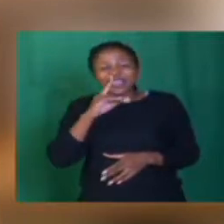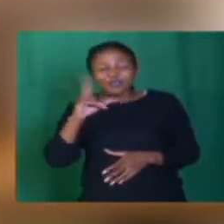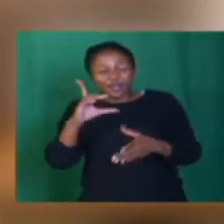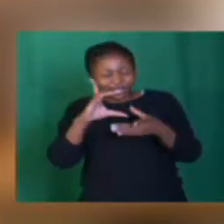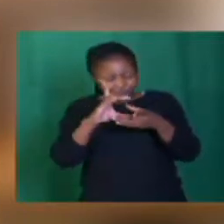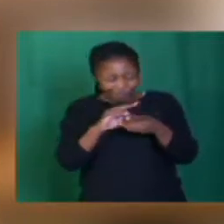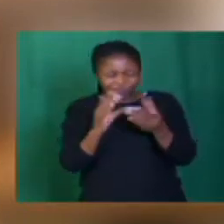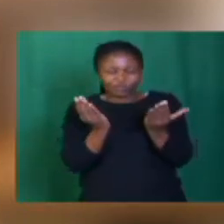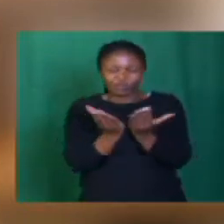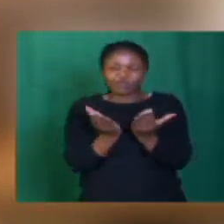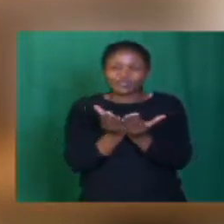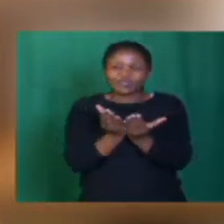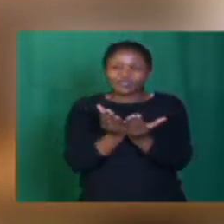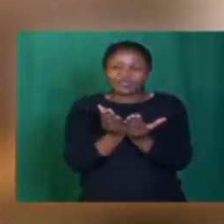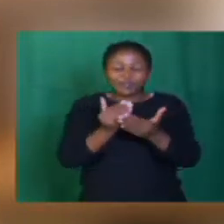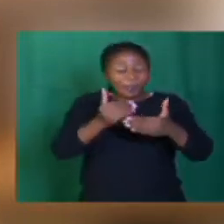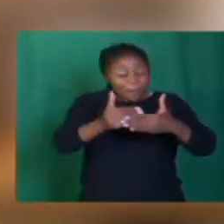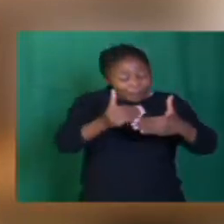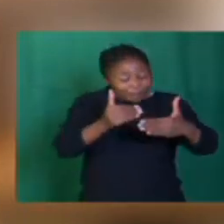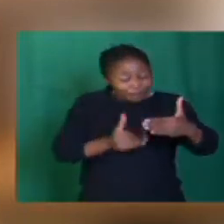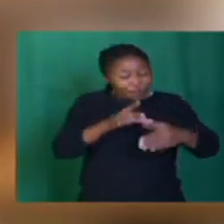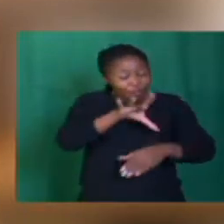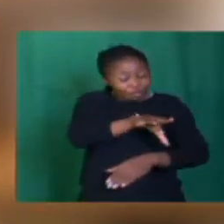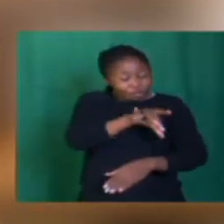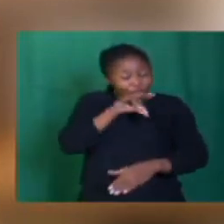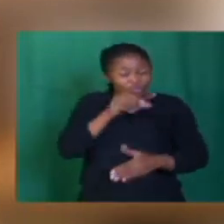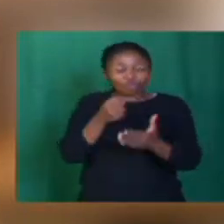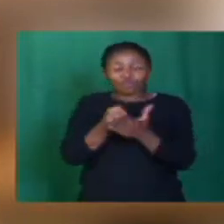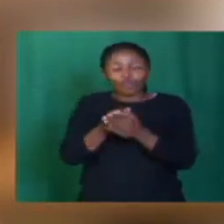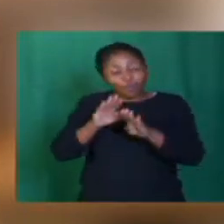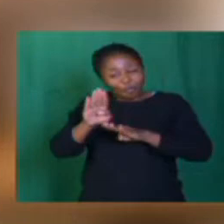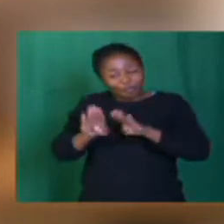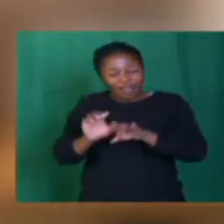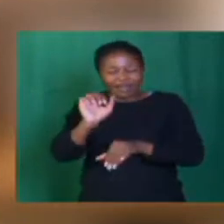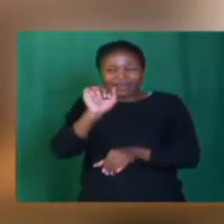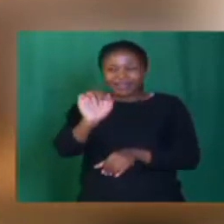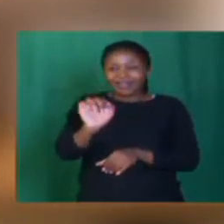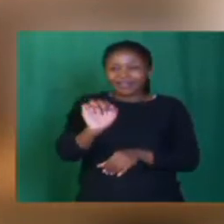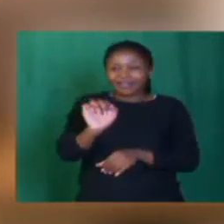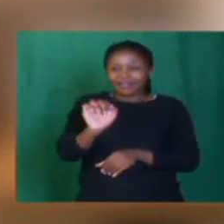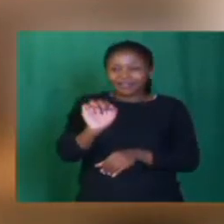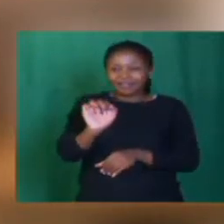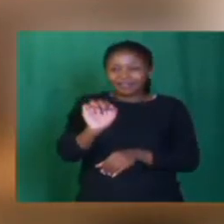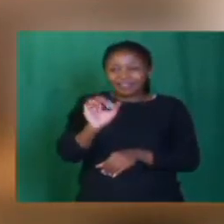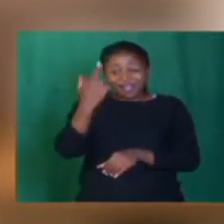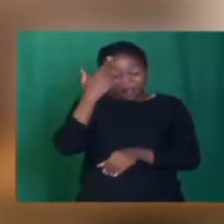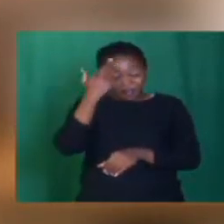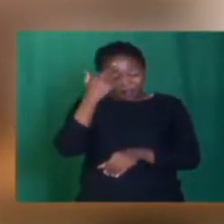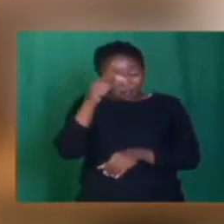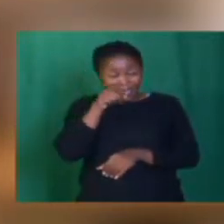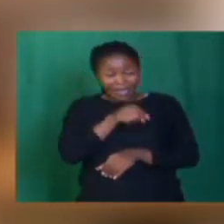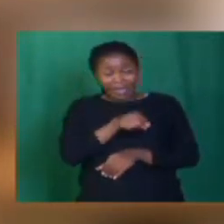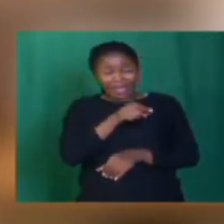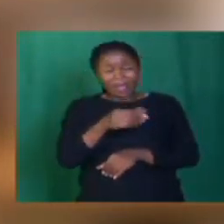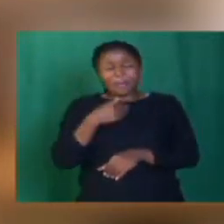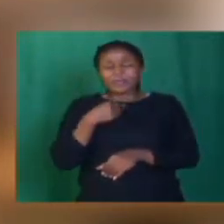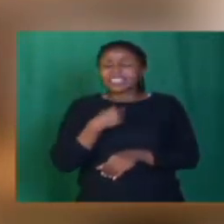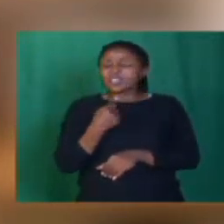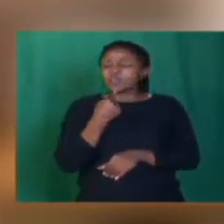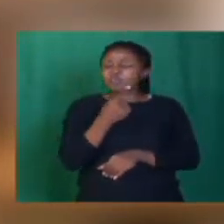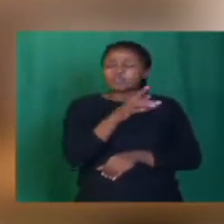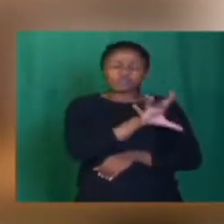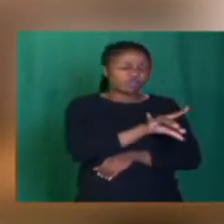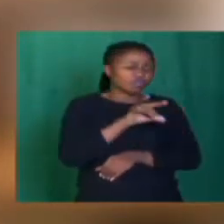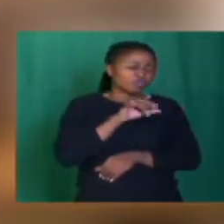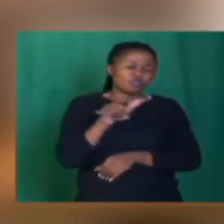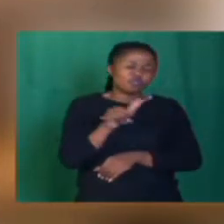to decide which side. So that's what we mean when we say try to be more, take a measured approach, try to